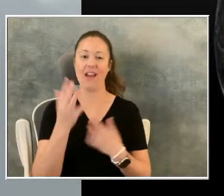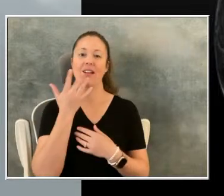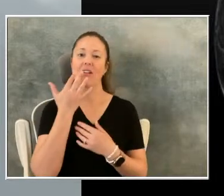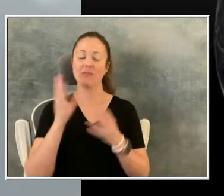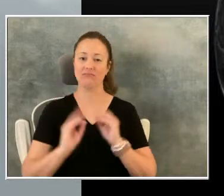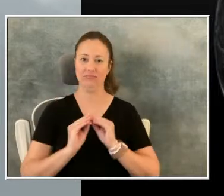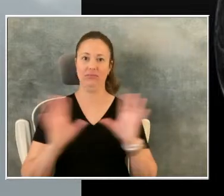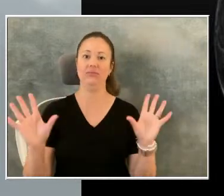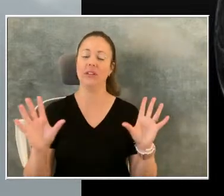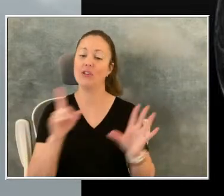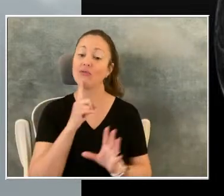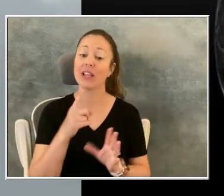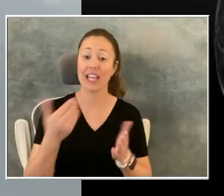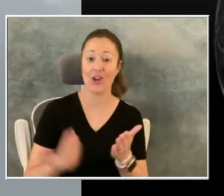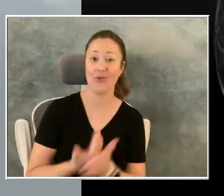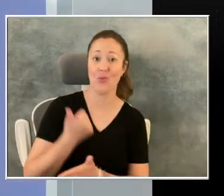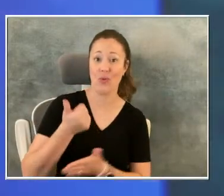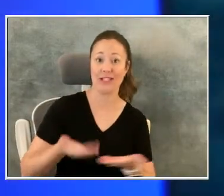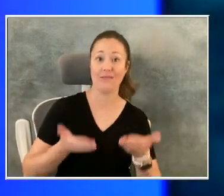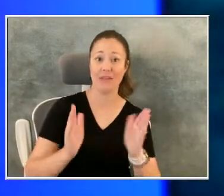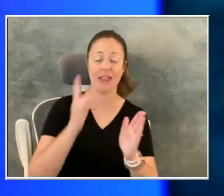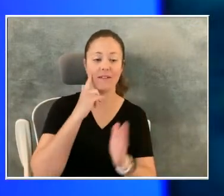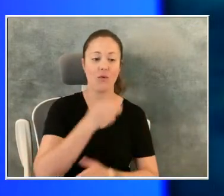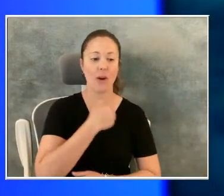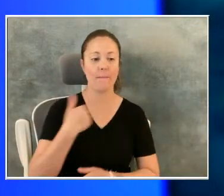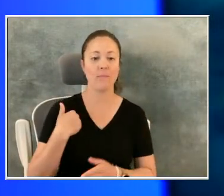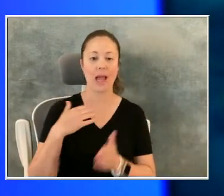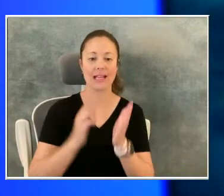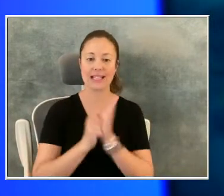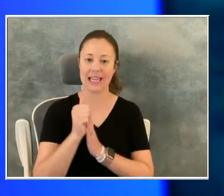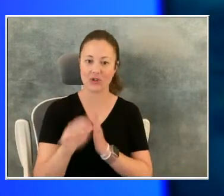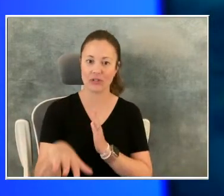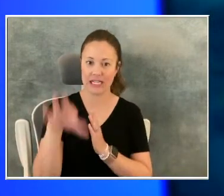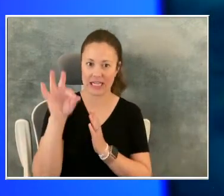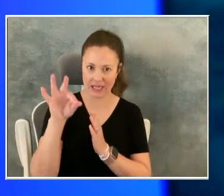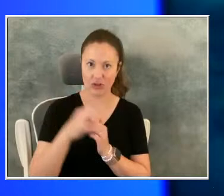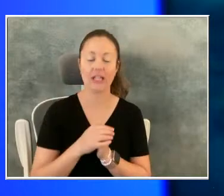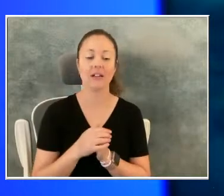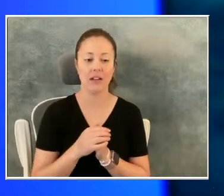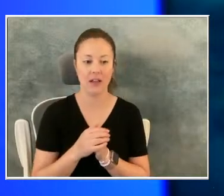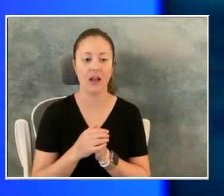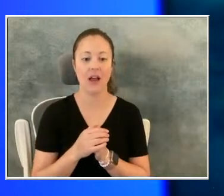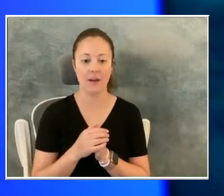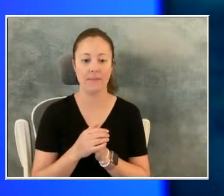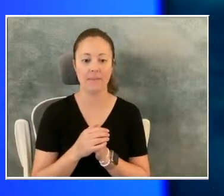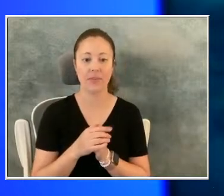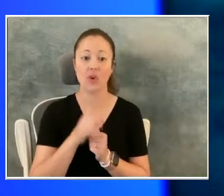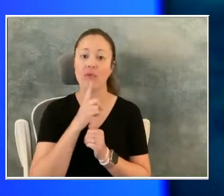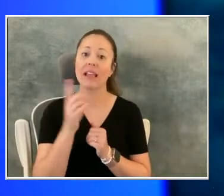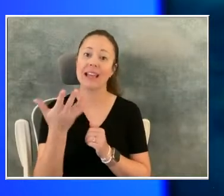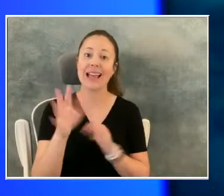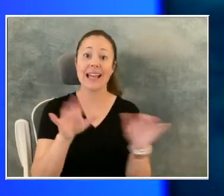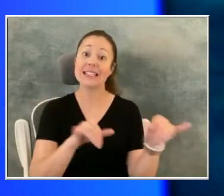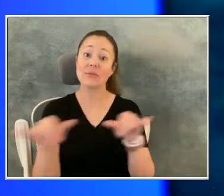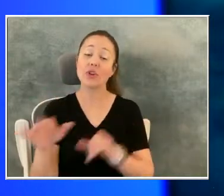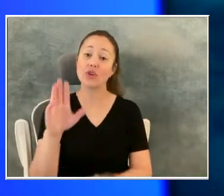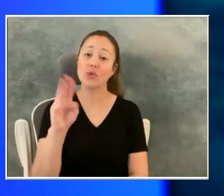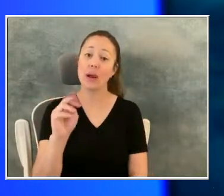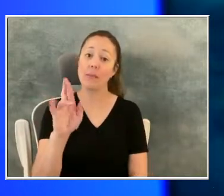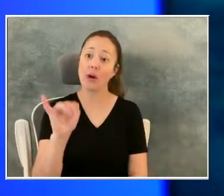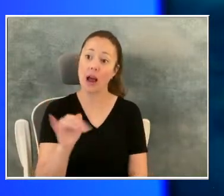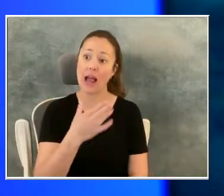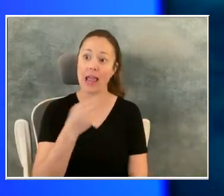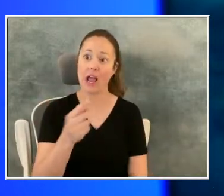our newest methods for breast cancer detection. It's similar to MRI in that it requires